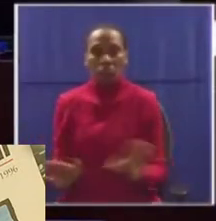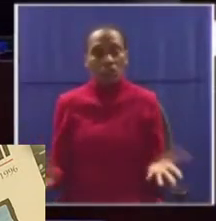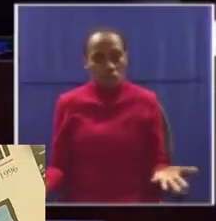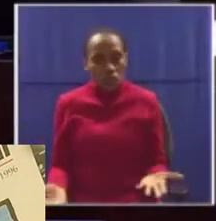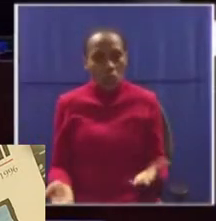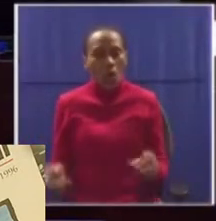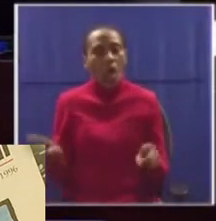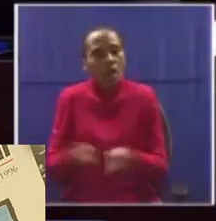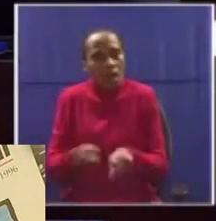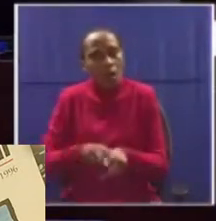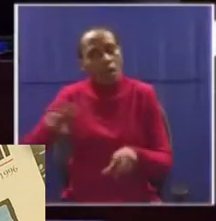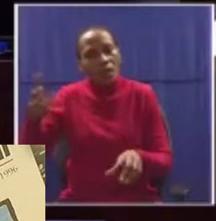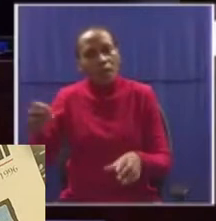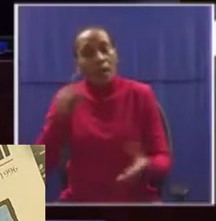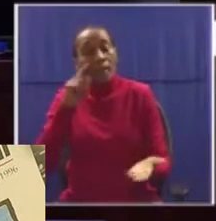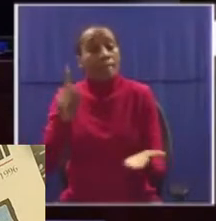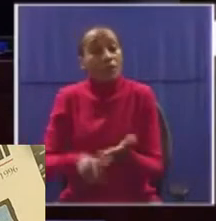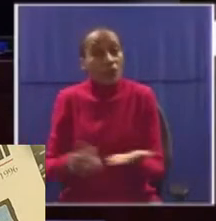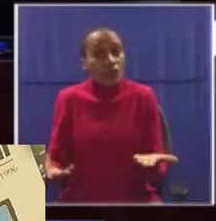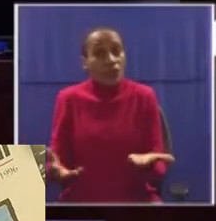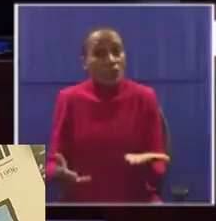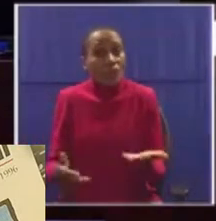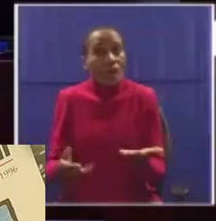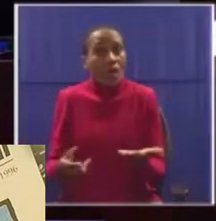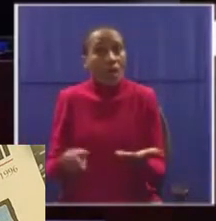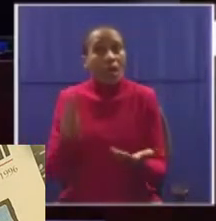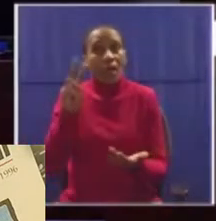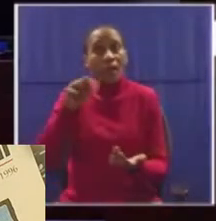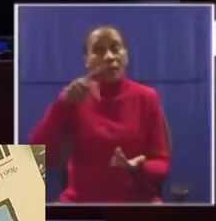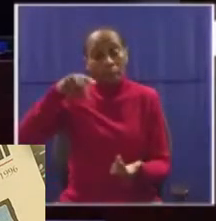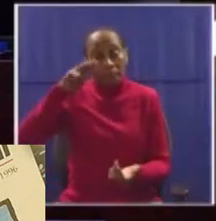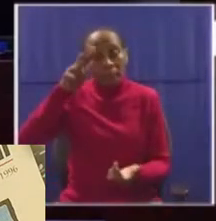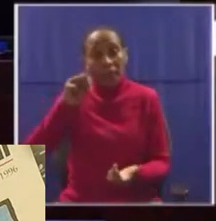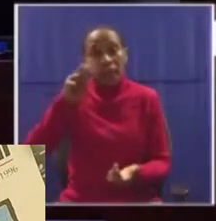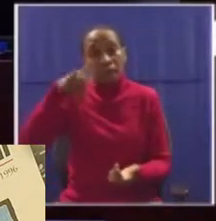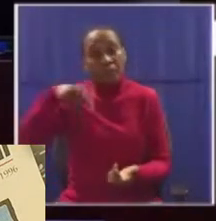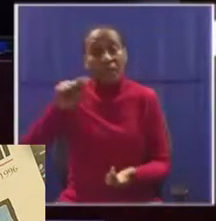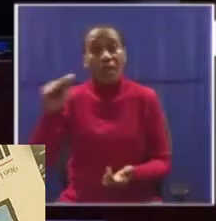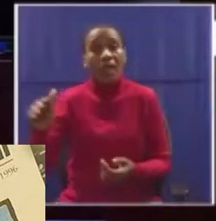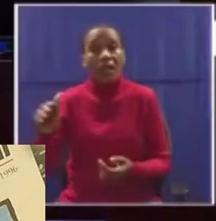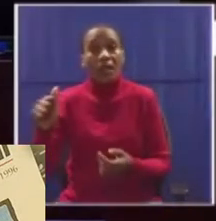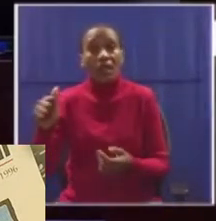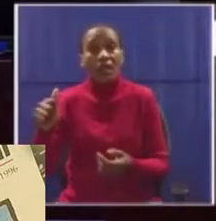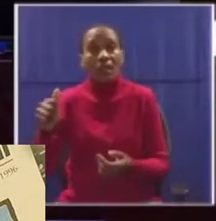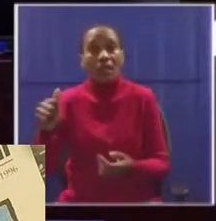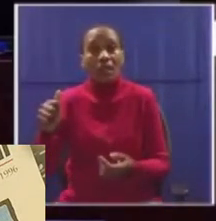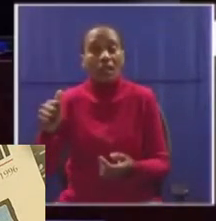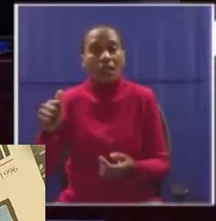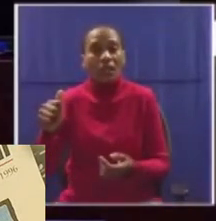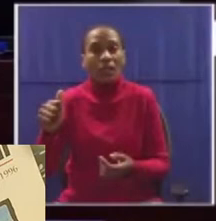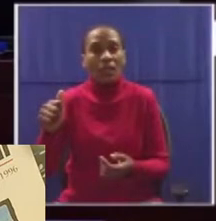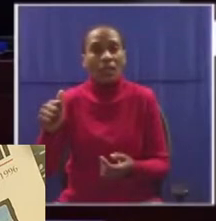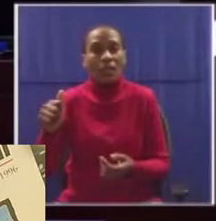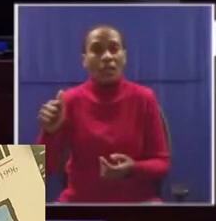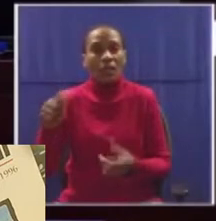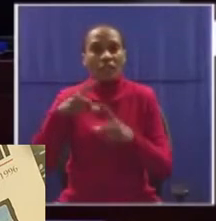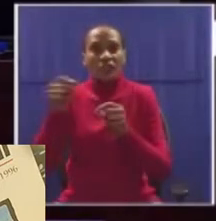were substantiated in Deputy national commissioner francina Dumas protected disclosure